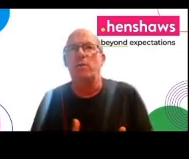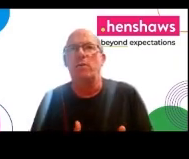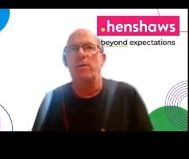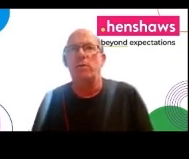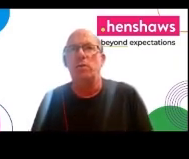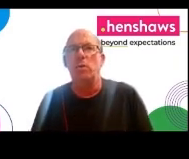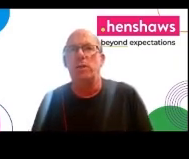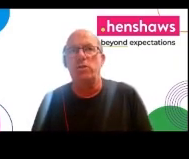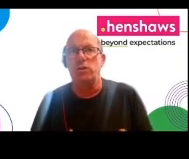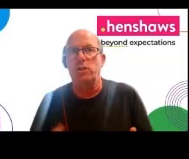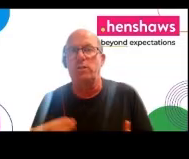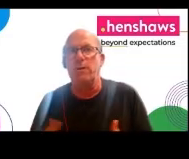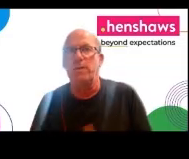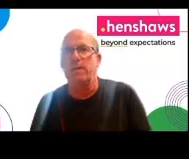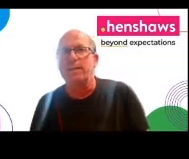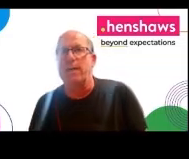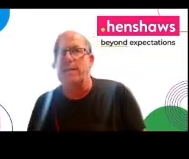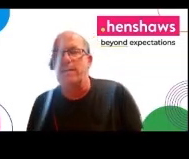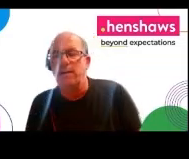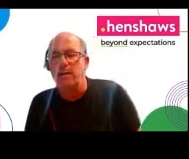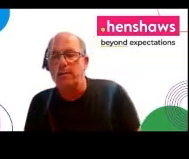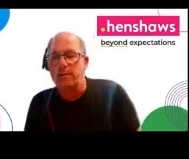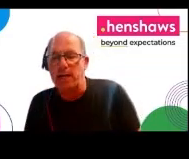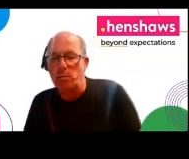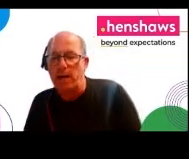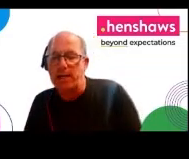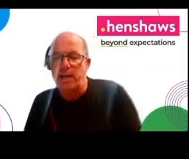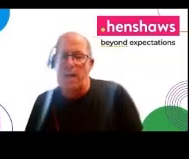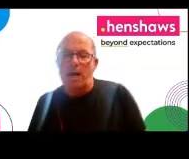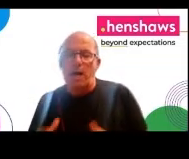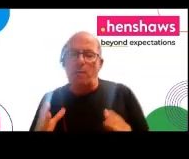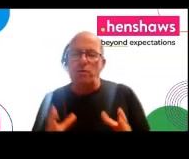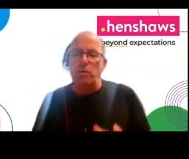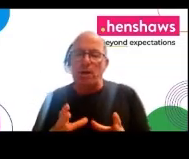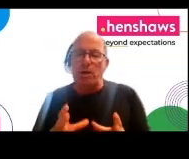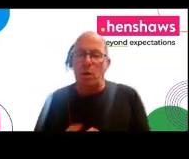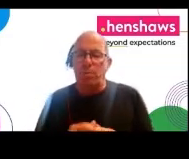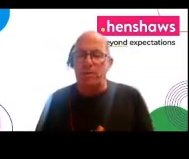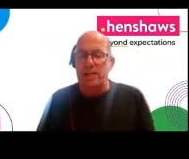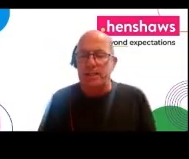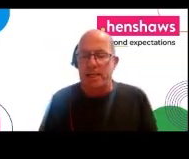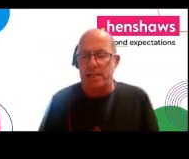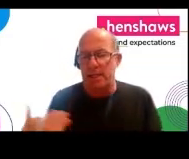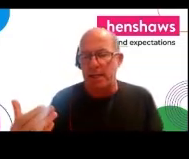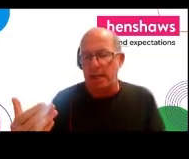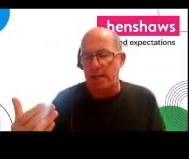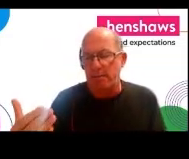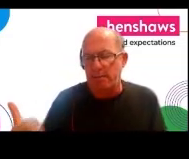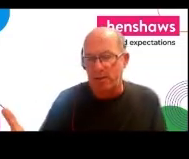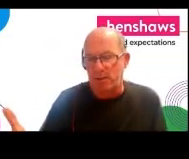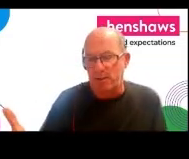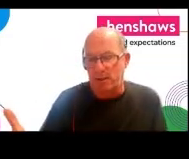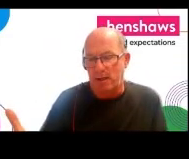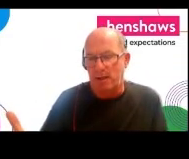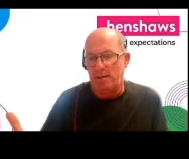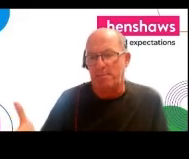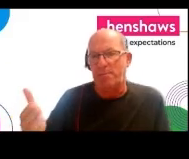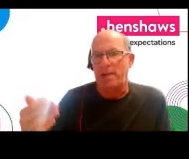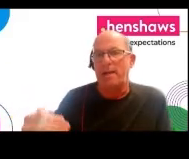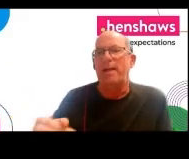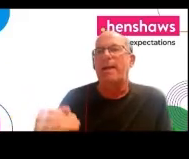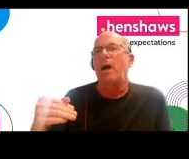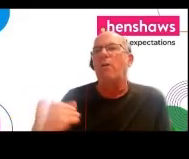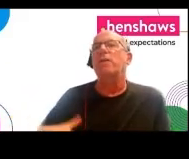change anything on the phone at all, and you just use the phone in exactly the same way. We've talked about a couple of settings that